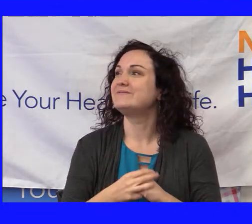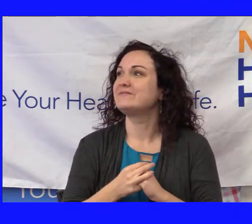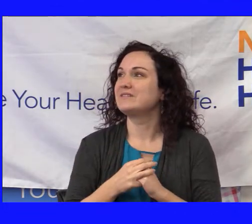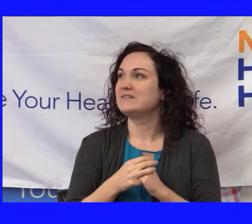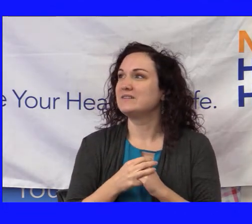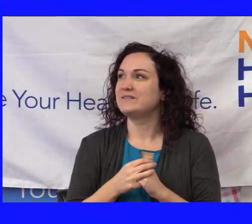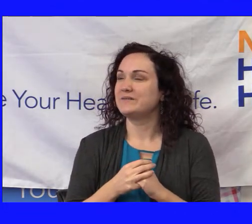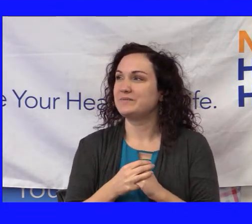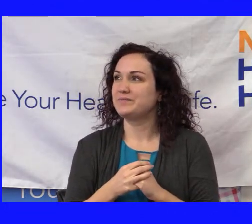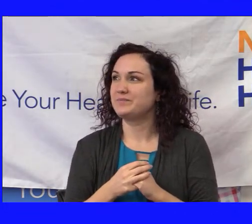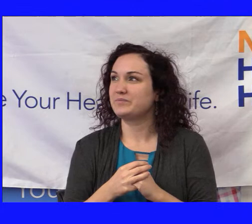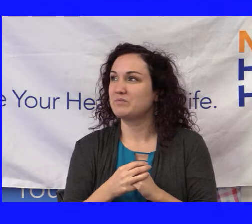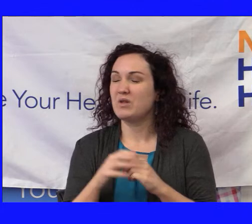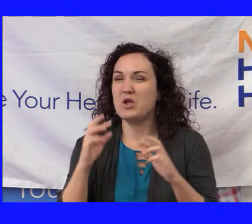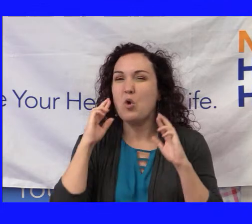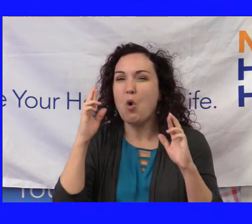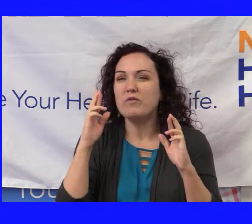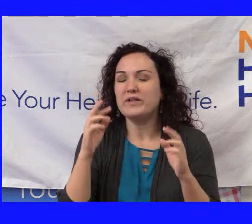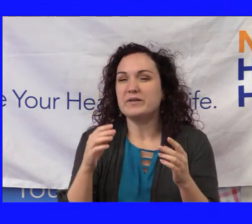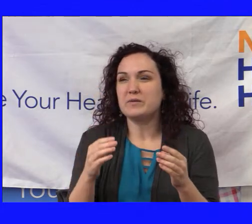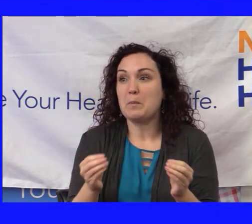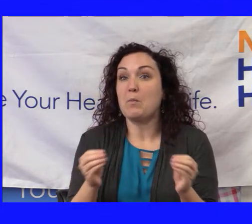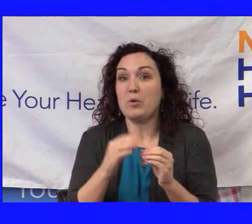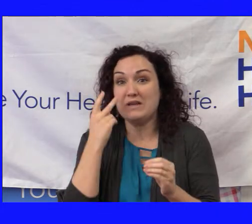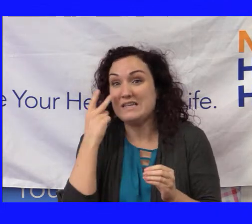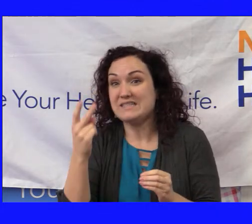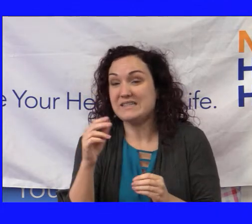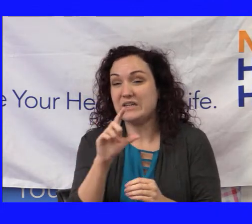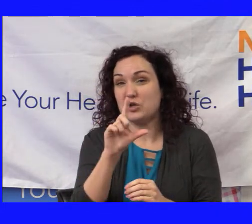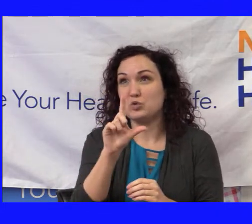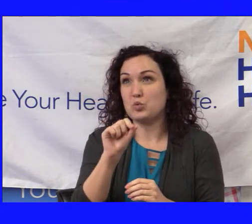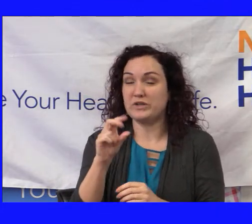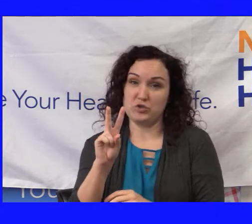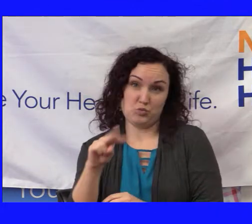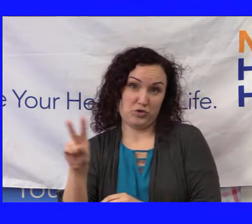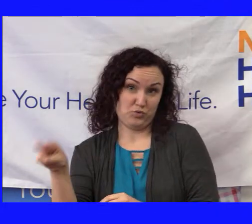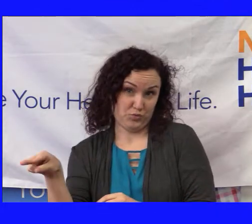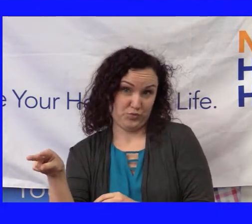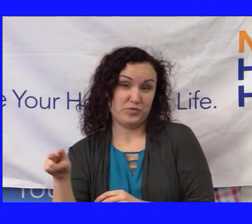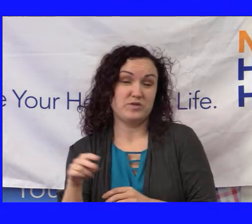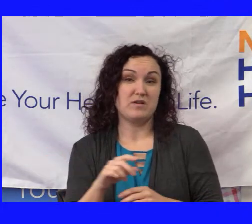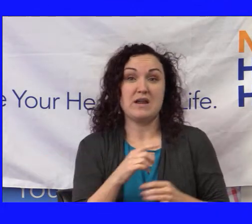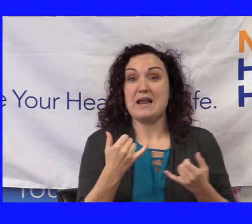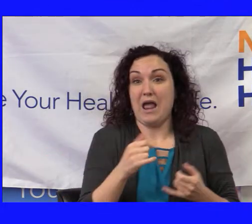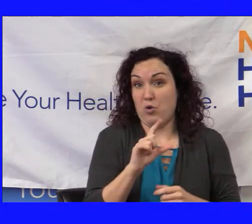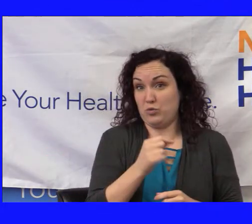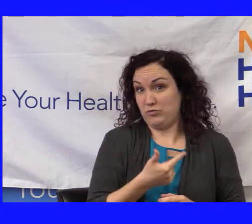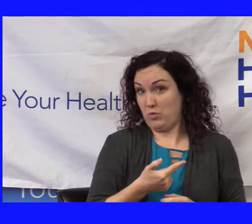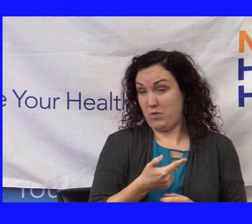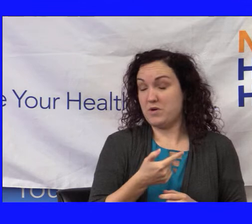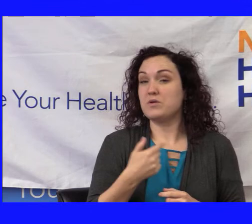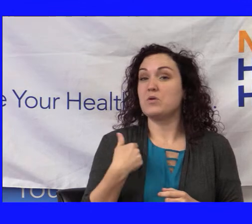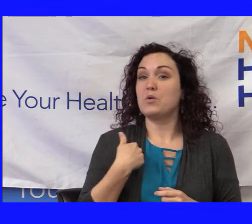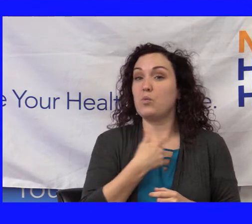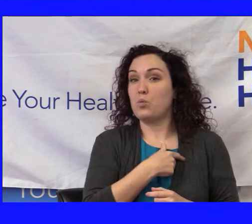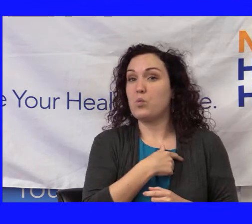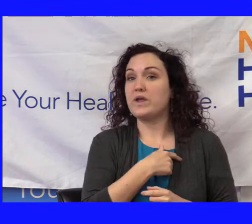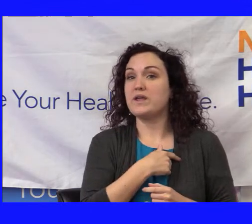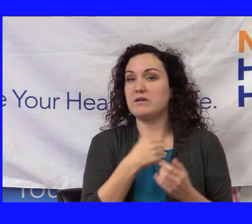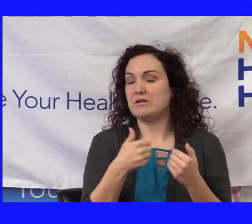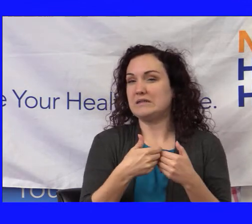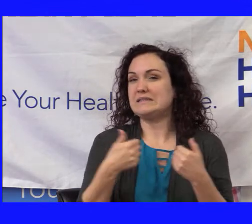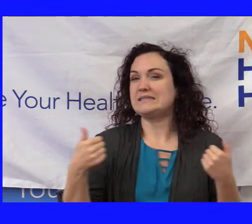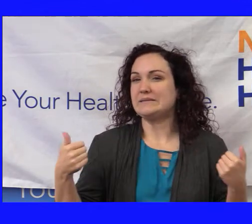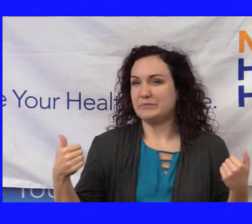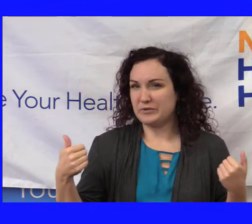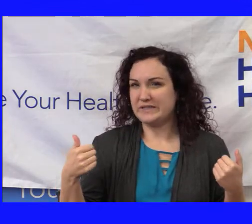in hopefully fiscal year 2022. We're in transition now in 2021, is that we are on a separate